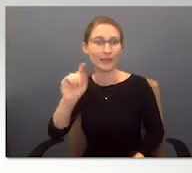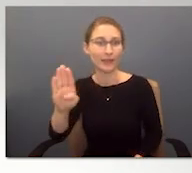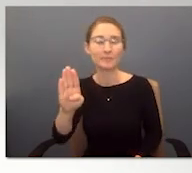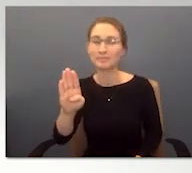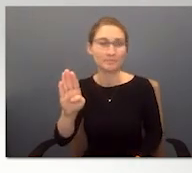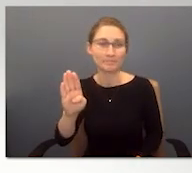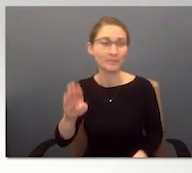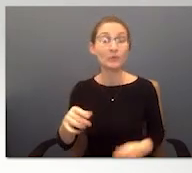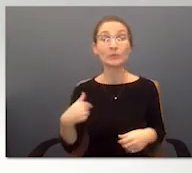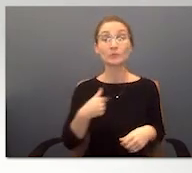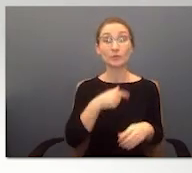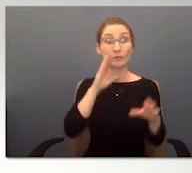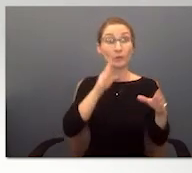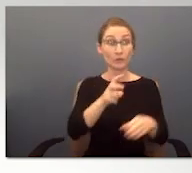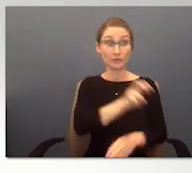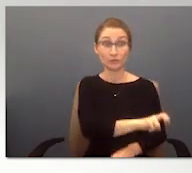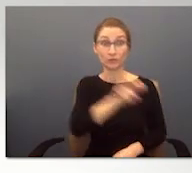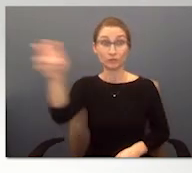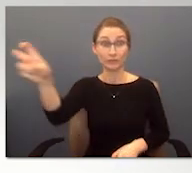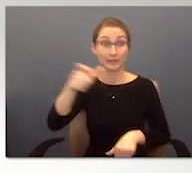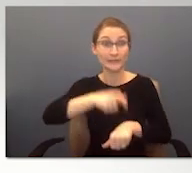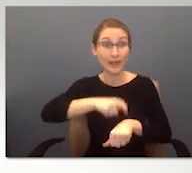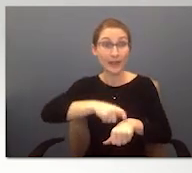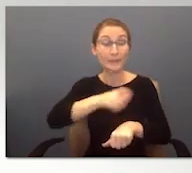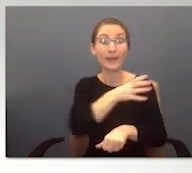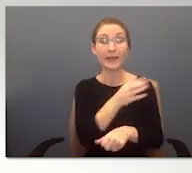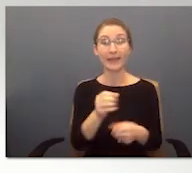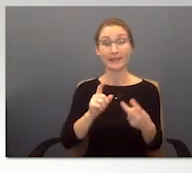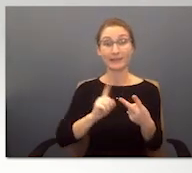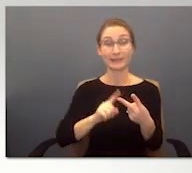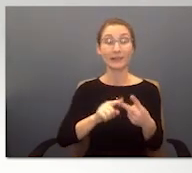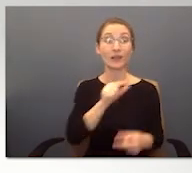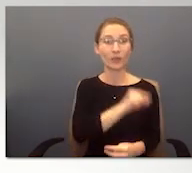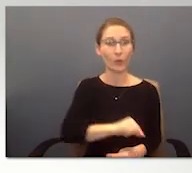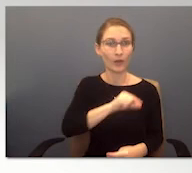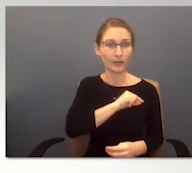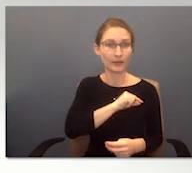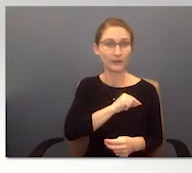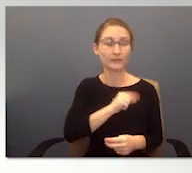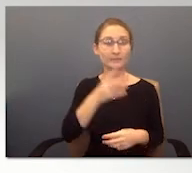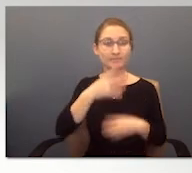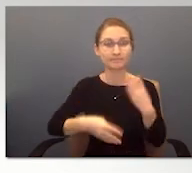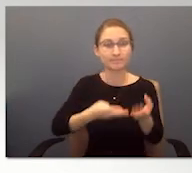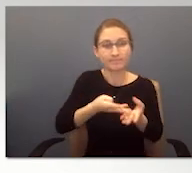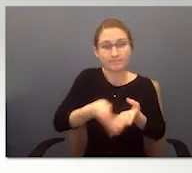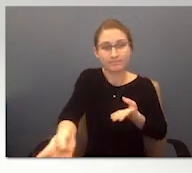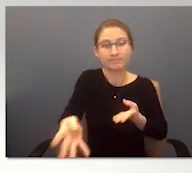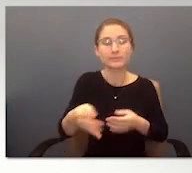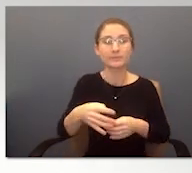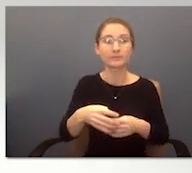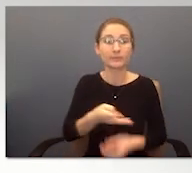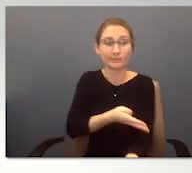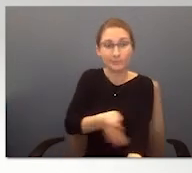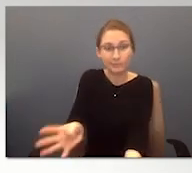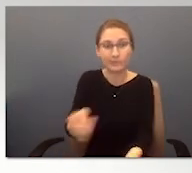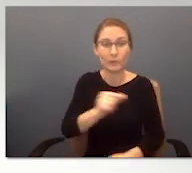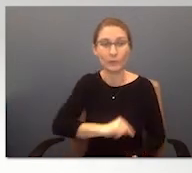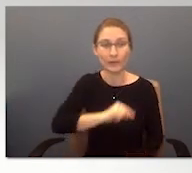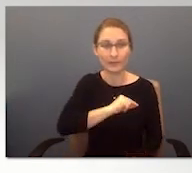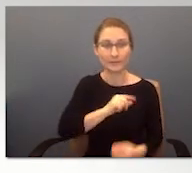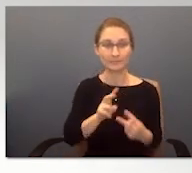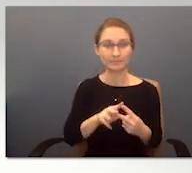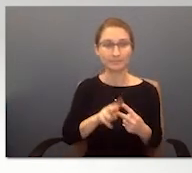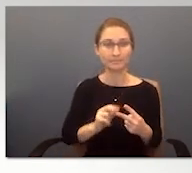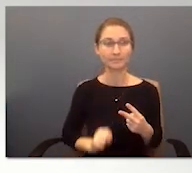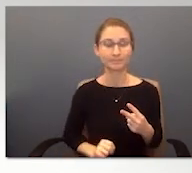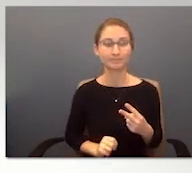so we're really working on transit time and specimen quality, the unsatisfactory rate, bringing that down. Those are our quality metrics that we're focusing